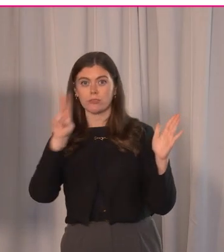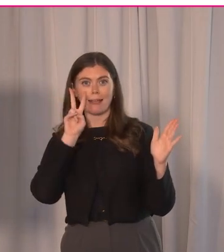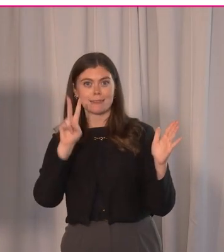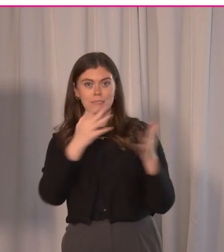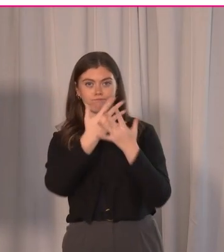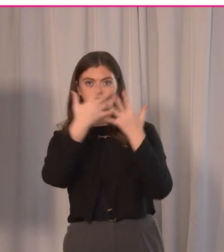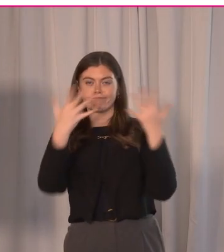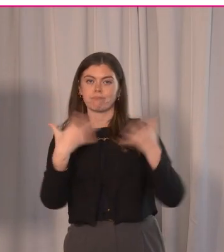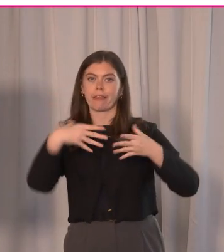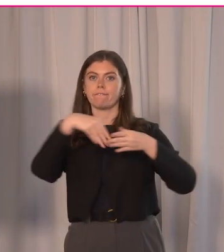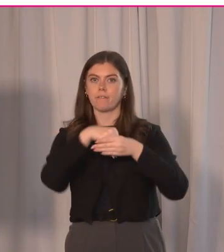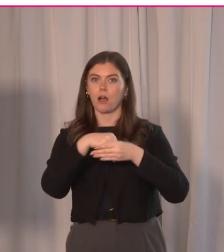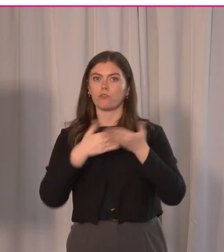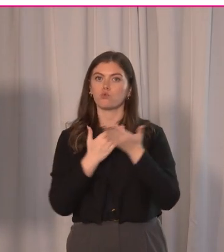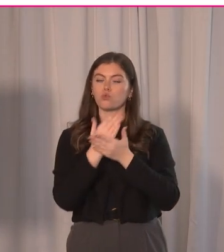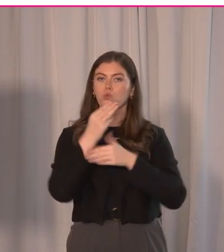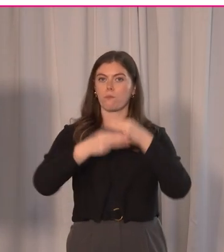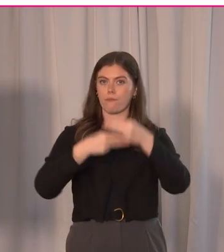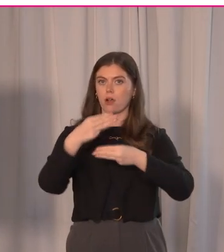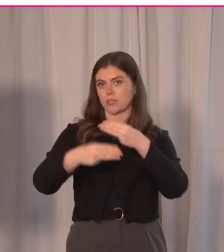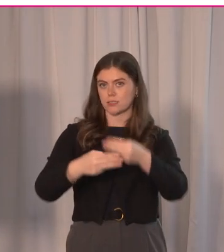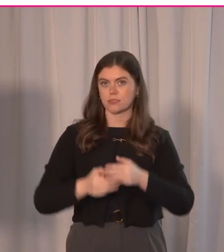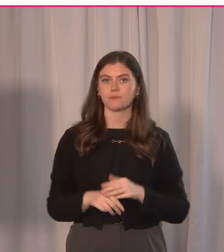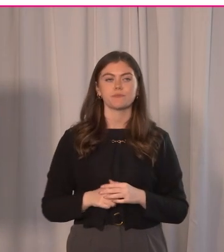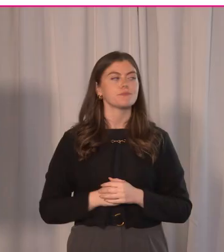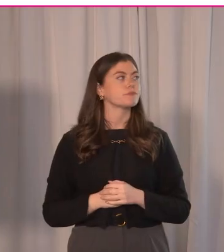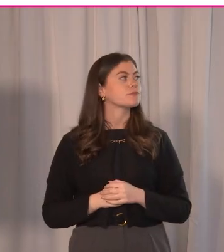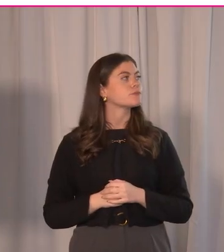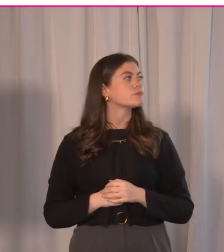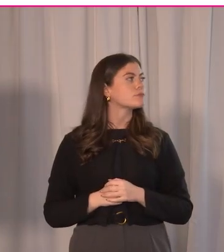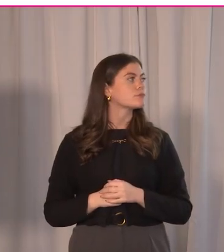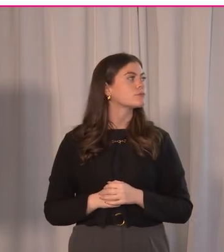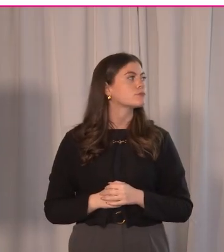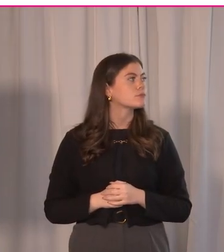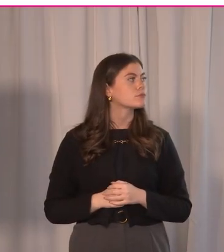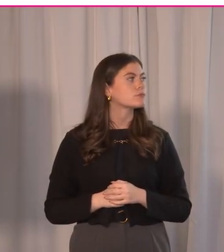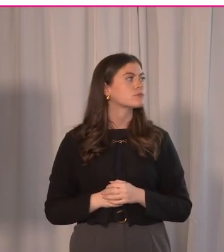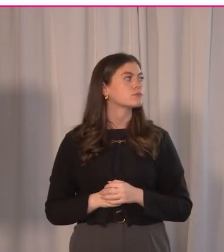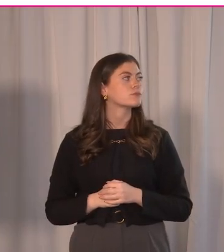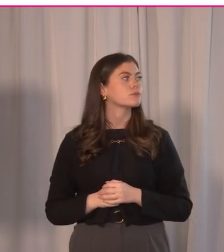it's like for a woman going through that service.